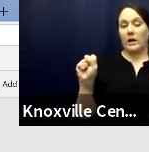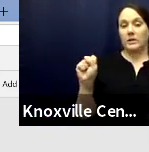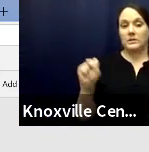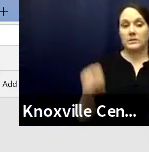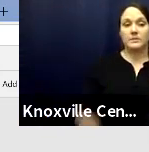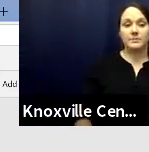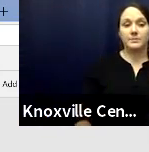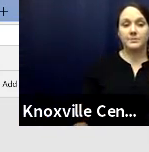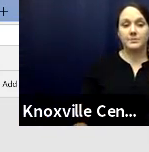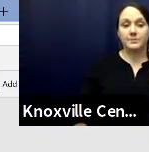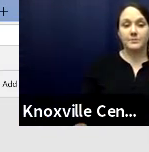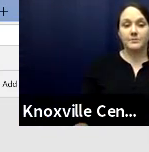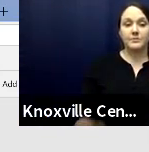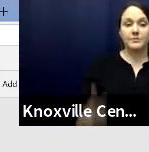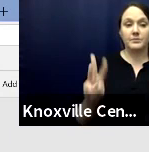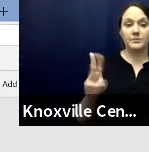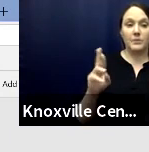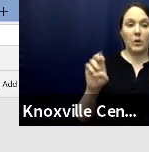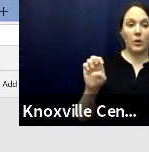as of,